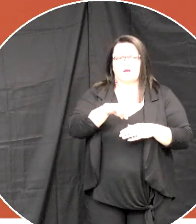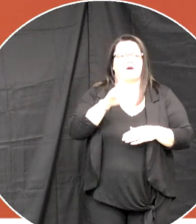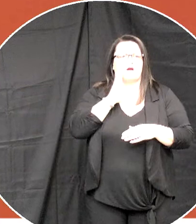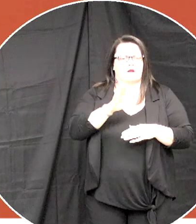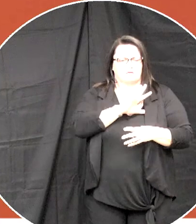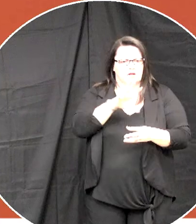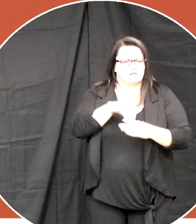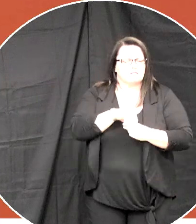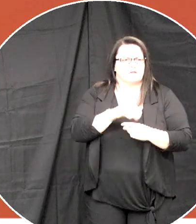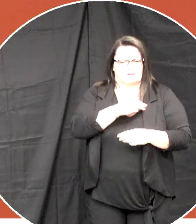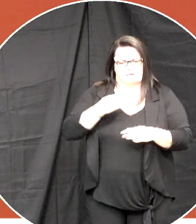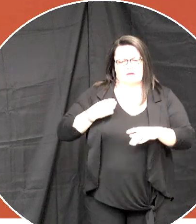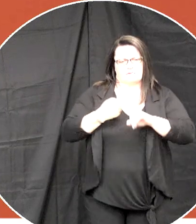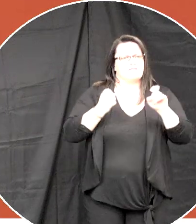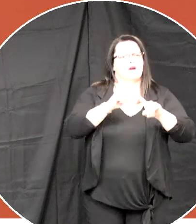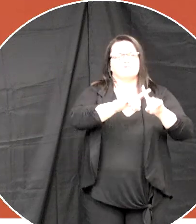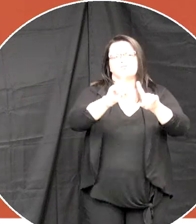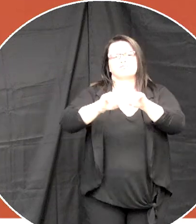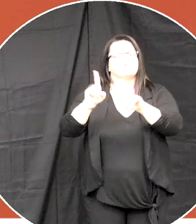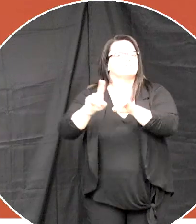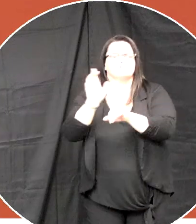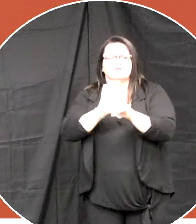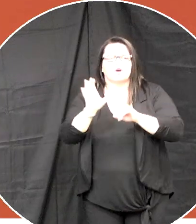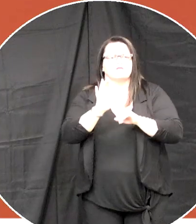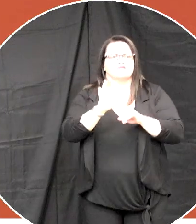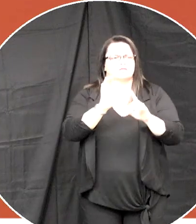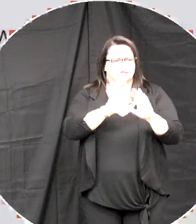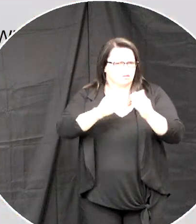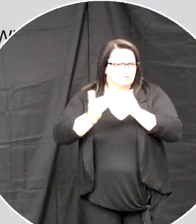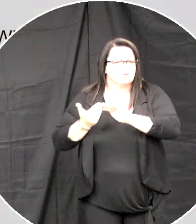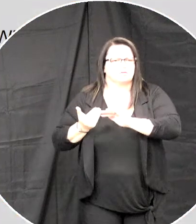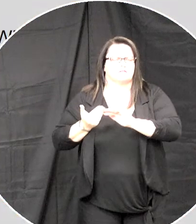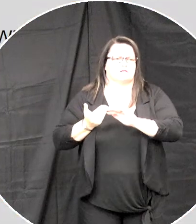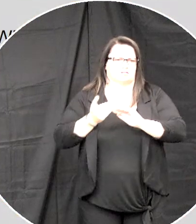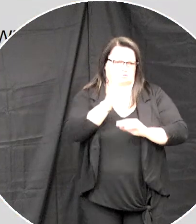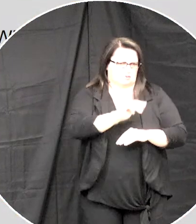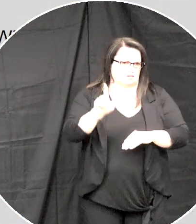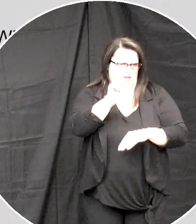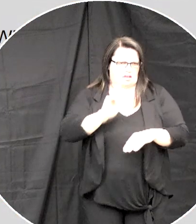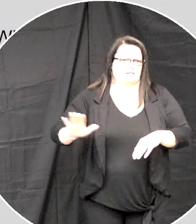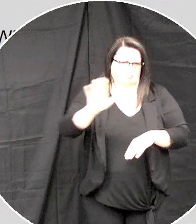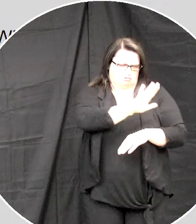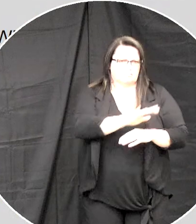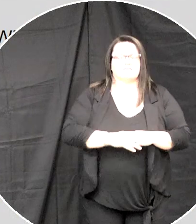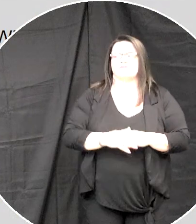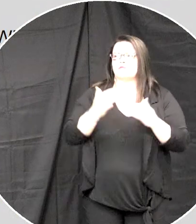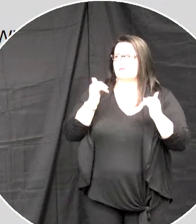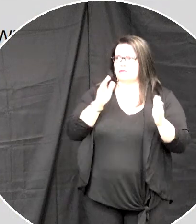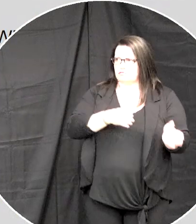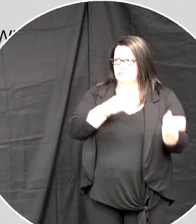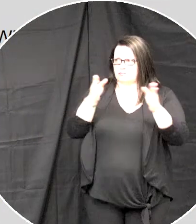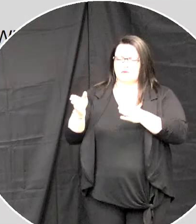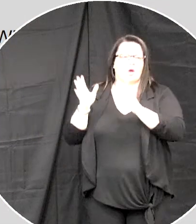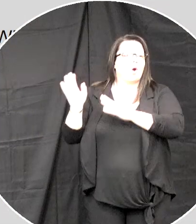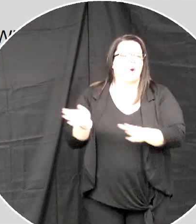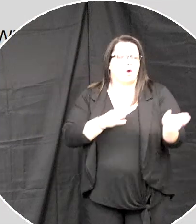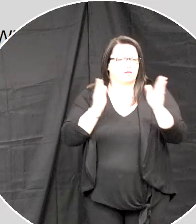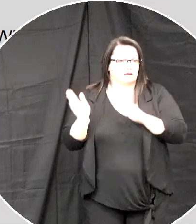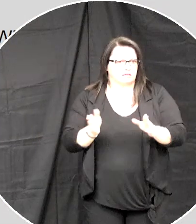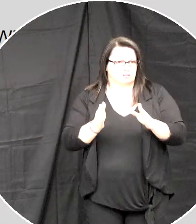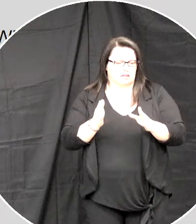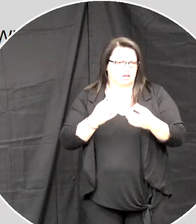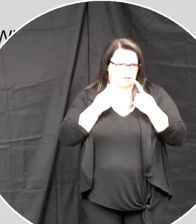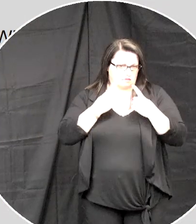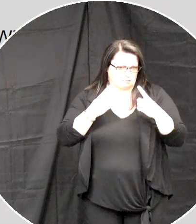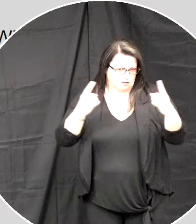from diverse communities throughout Newfoundland and Labrador. Switching now to the organizational effectiveness pillar, the district continued